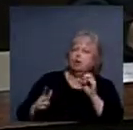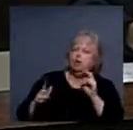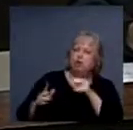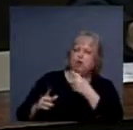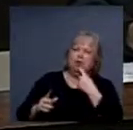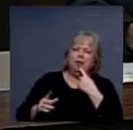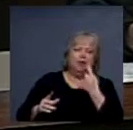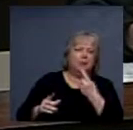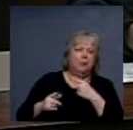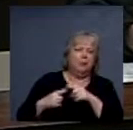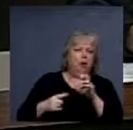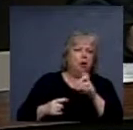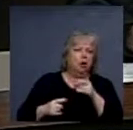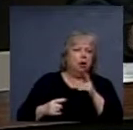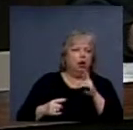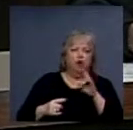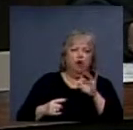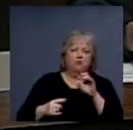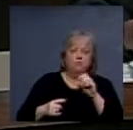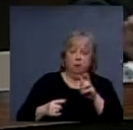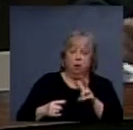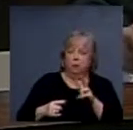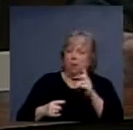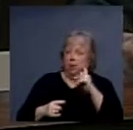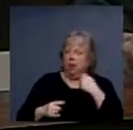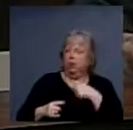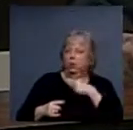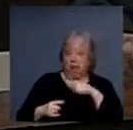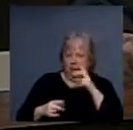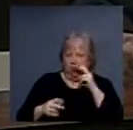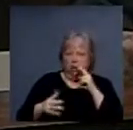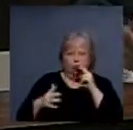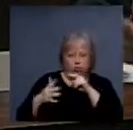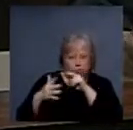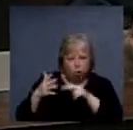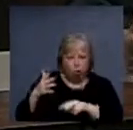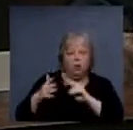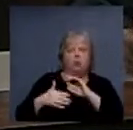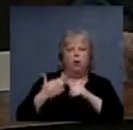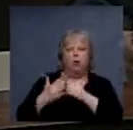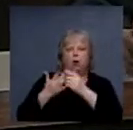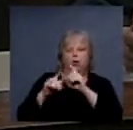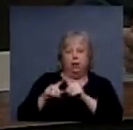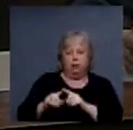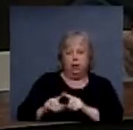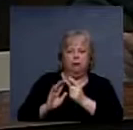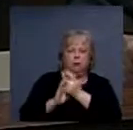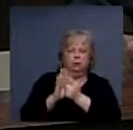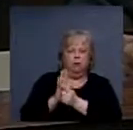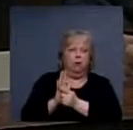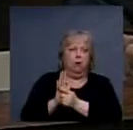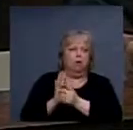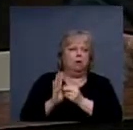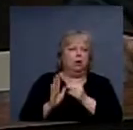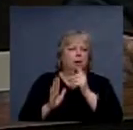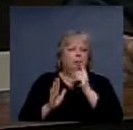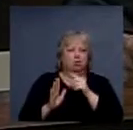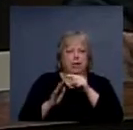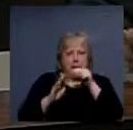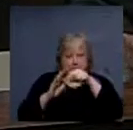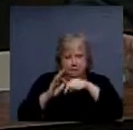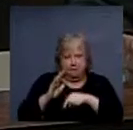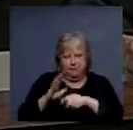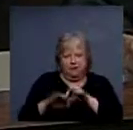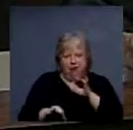the curfew. I think that we need to take a look at all of these laws, and we need to really get to the core of